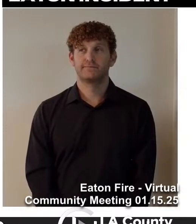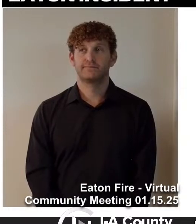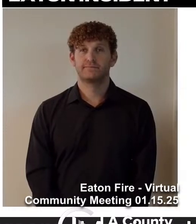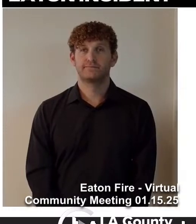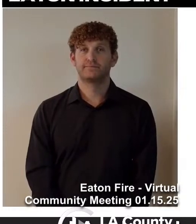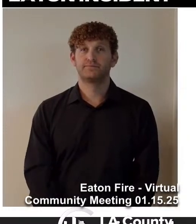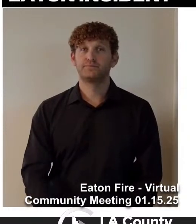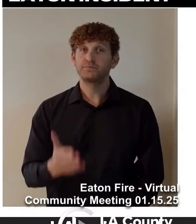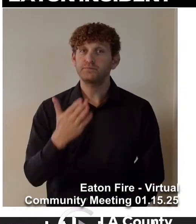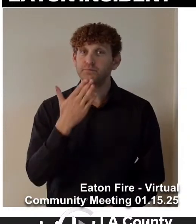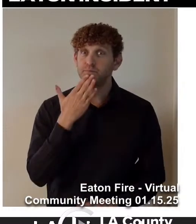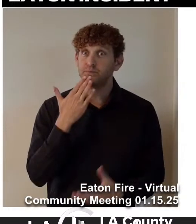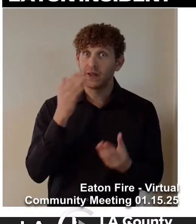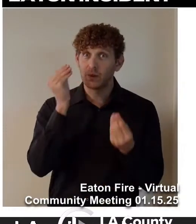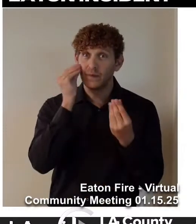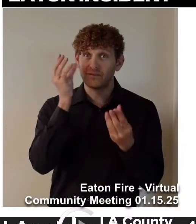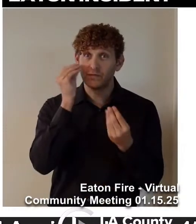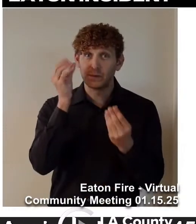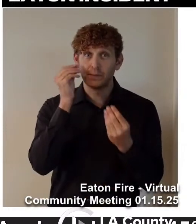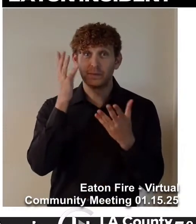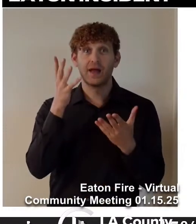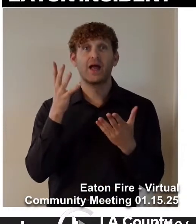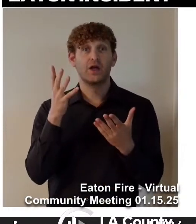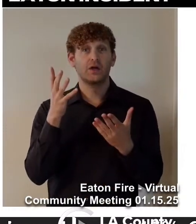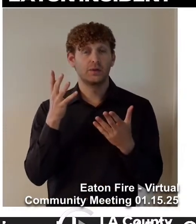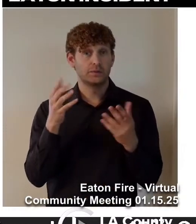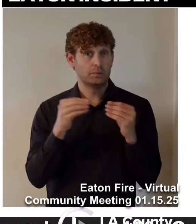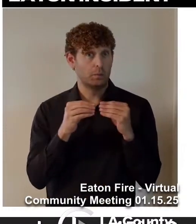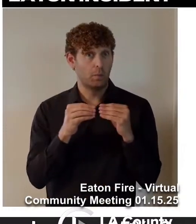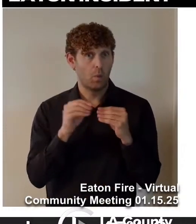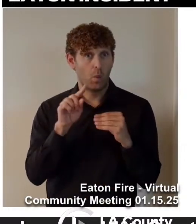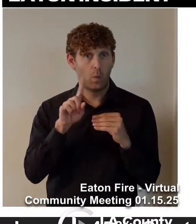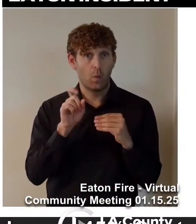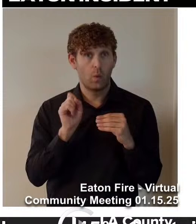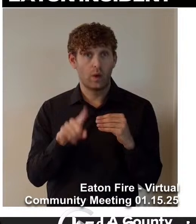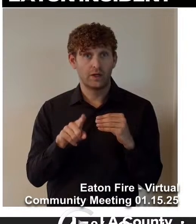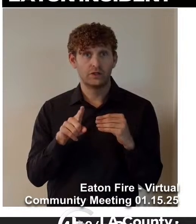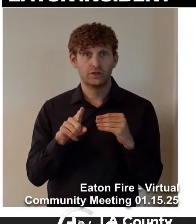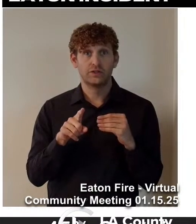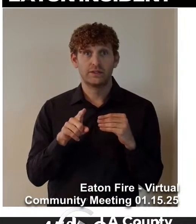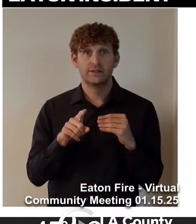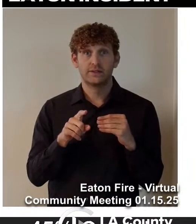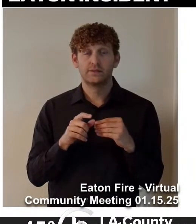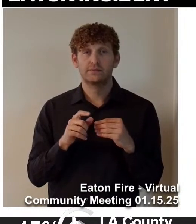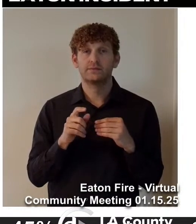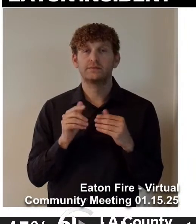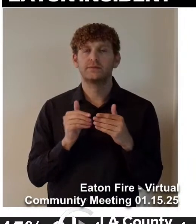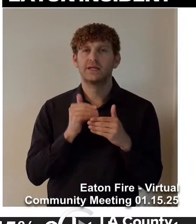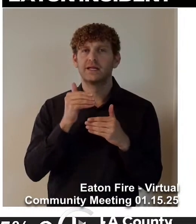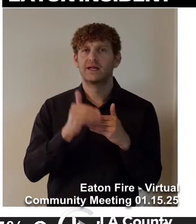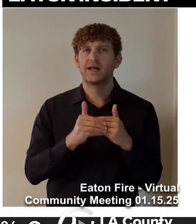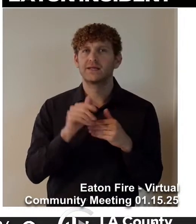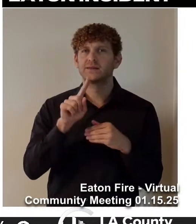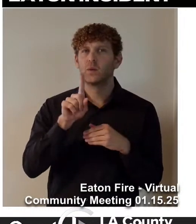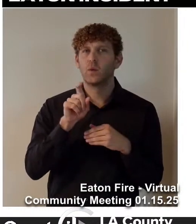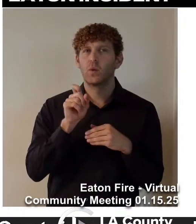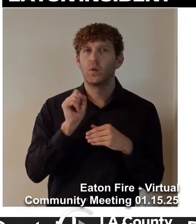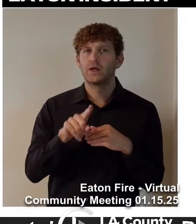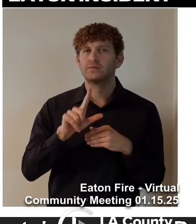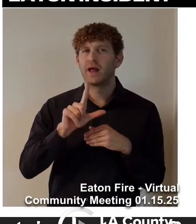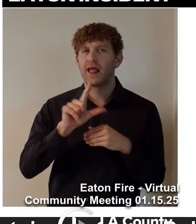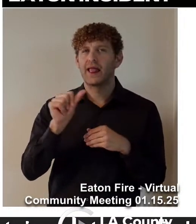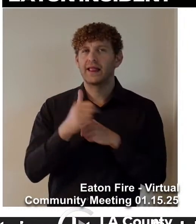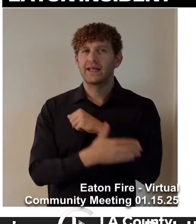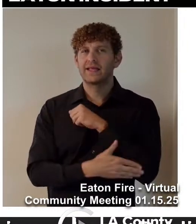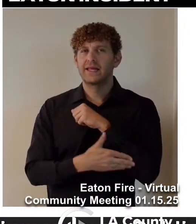Thank you for that information, and continue your questions coming in for FEMA as we will get them to theirs. Next up, I'm going to bring up from LA County Public